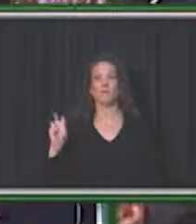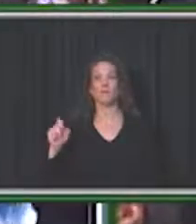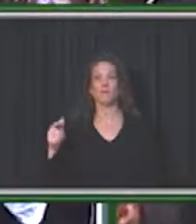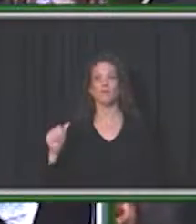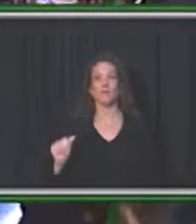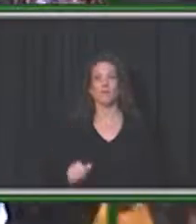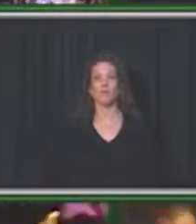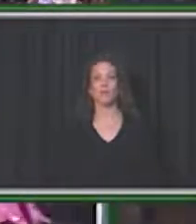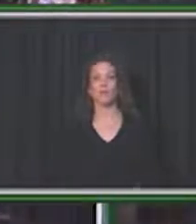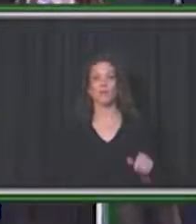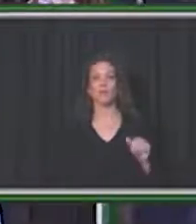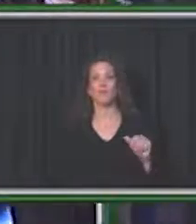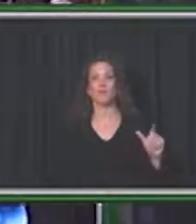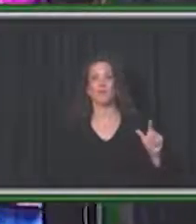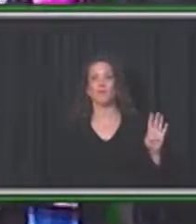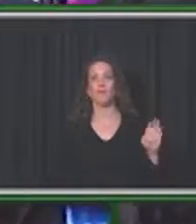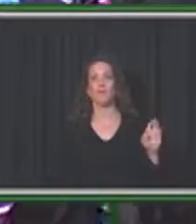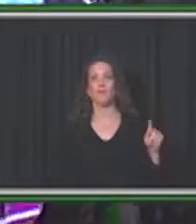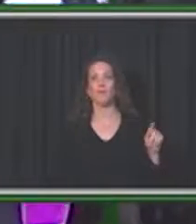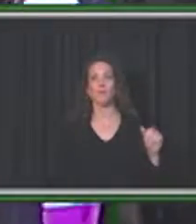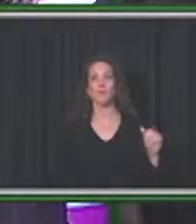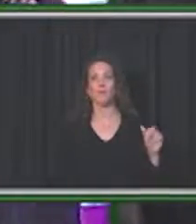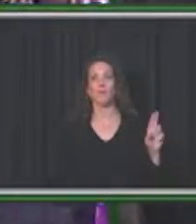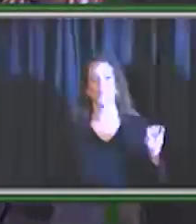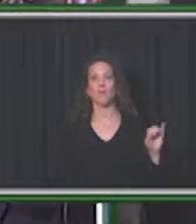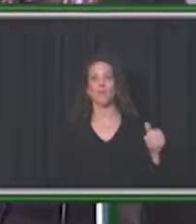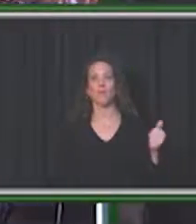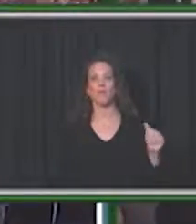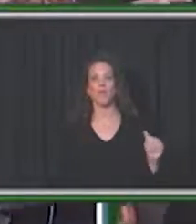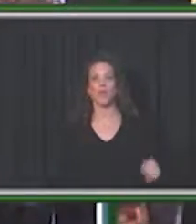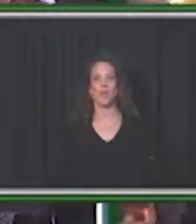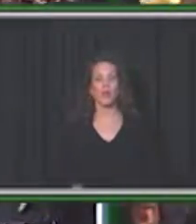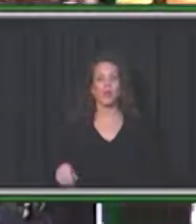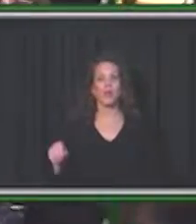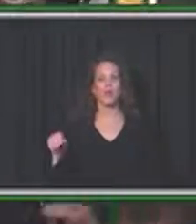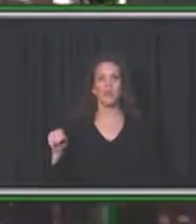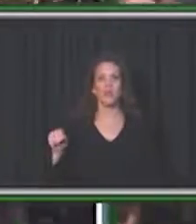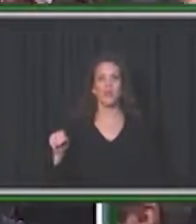Alberto Rocha. Kayla Wims.